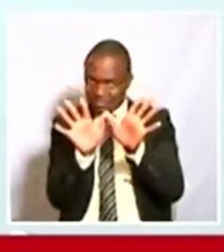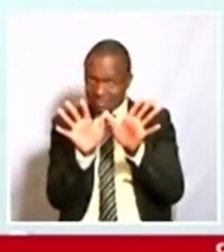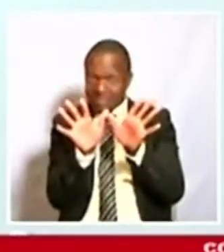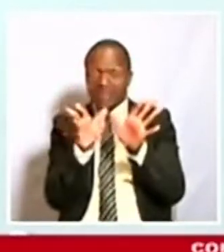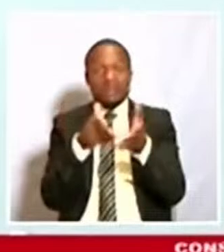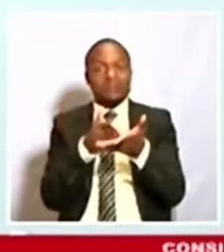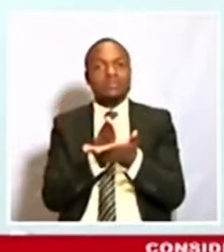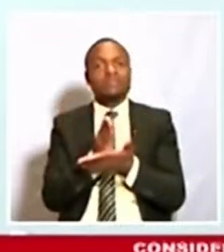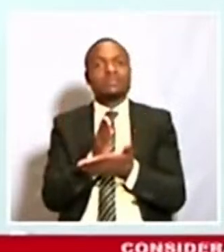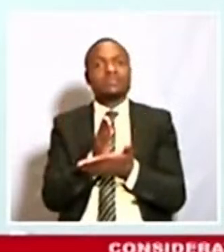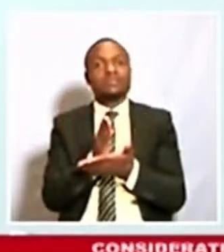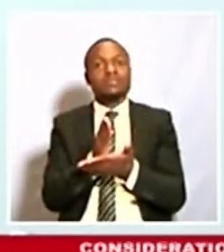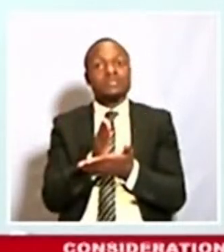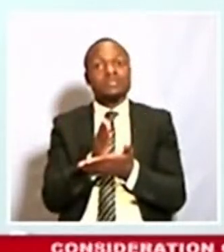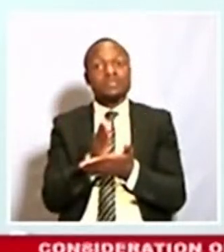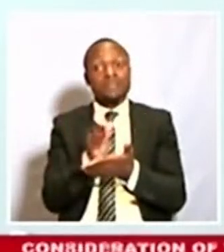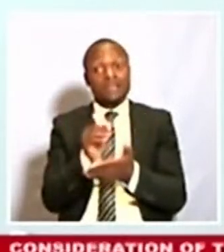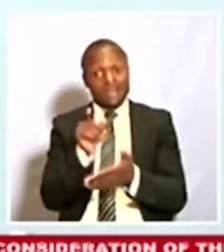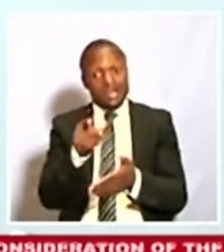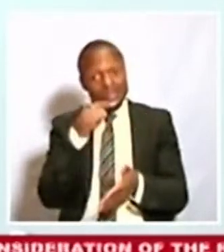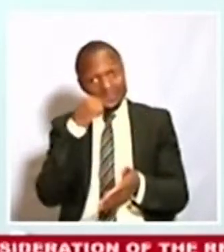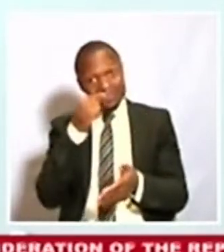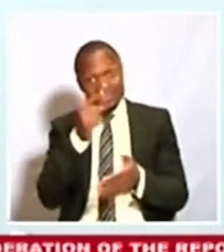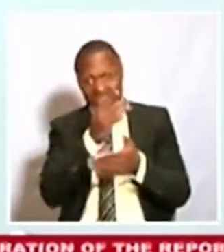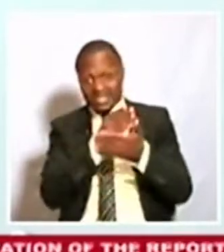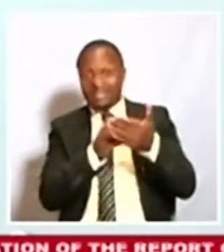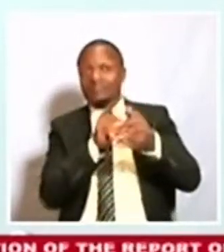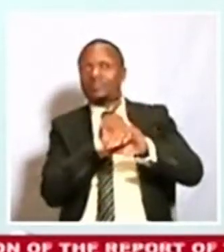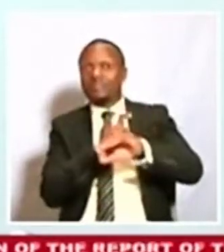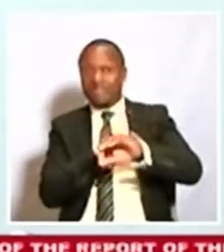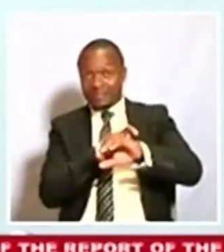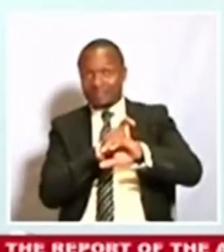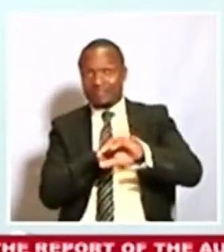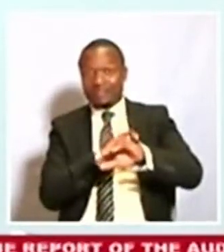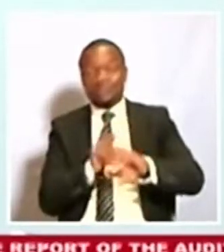correct, he was saying at some point